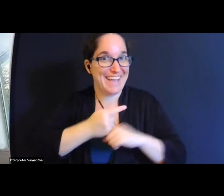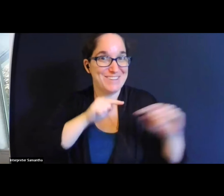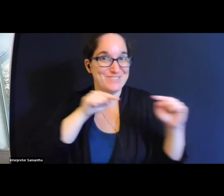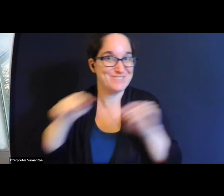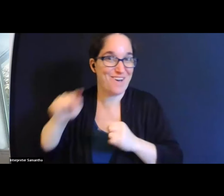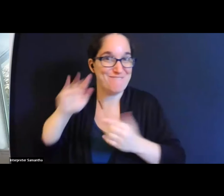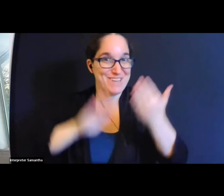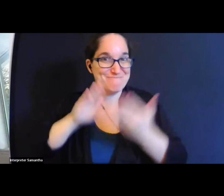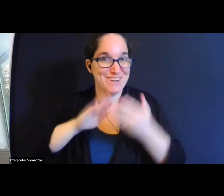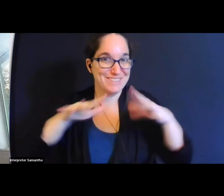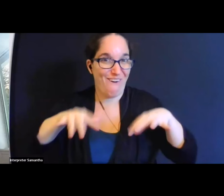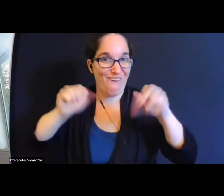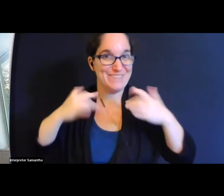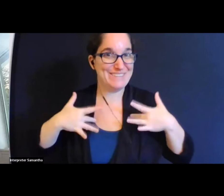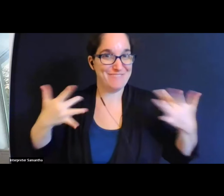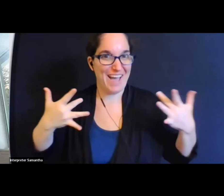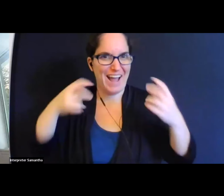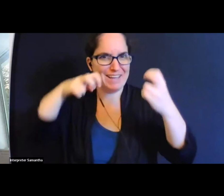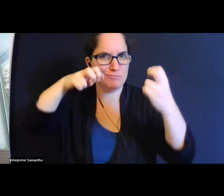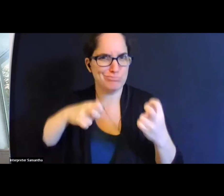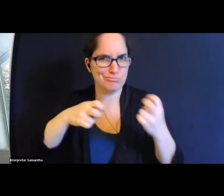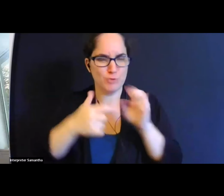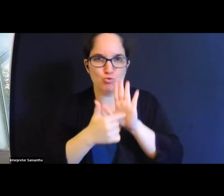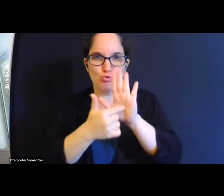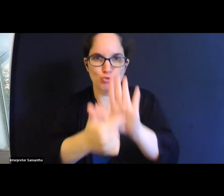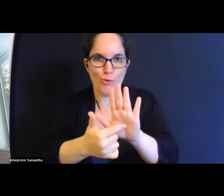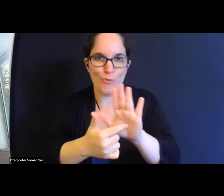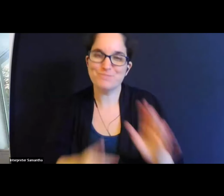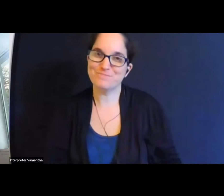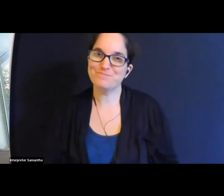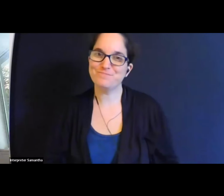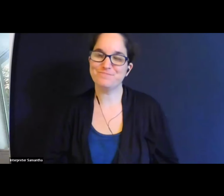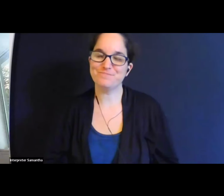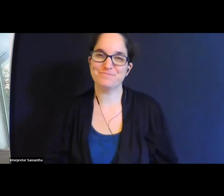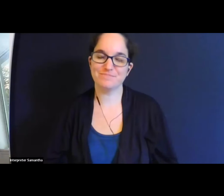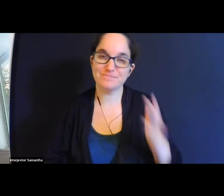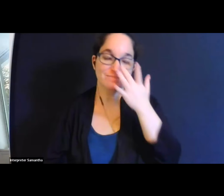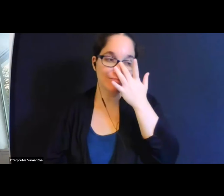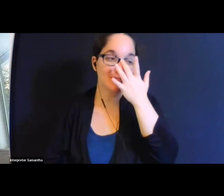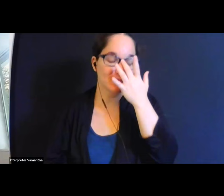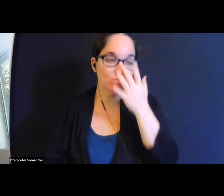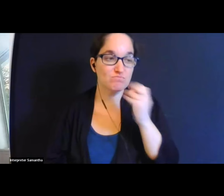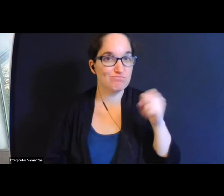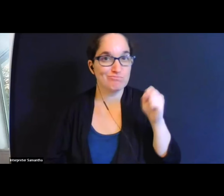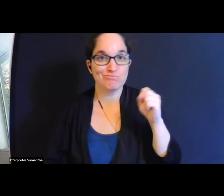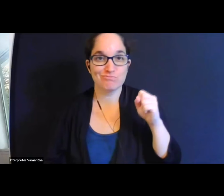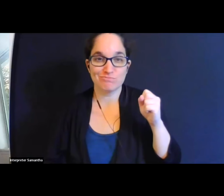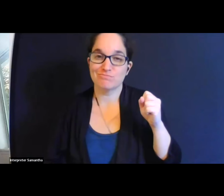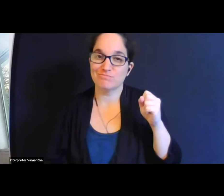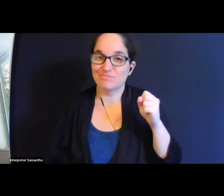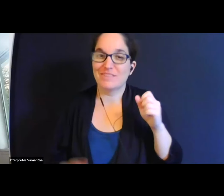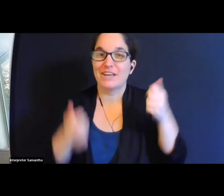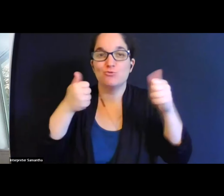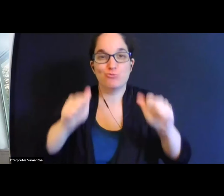sit down and show you in person a lot of this information. But we definitely, I will try to explain